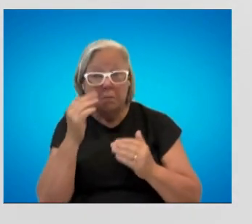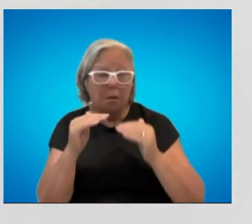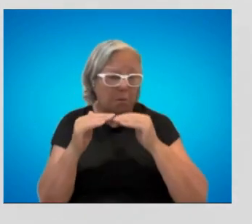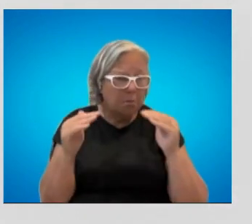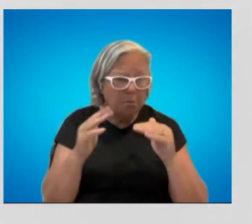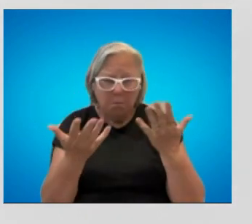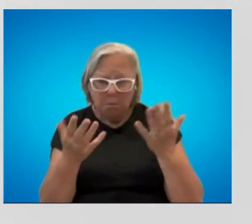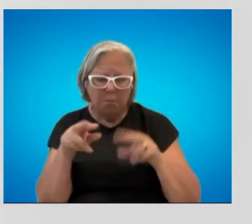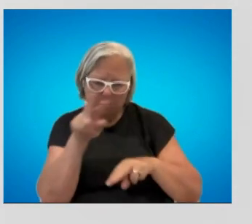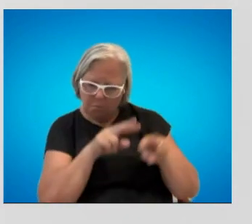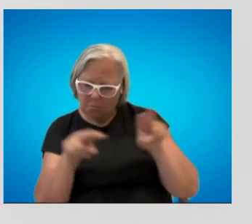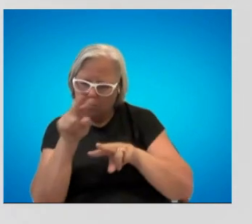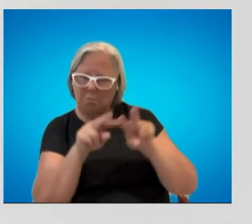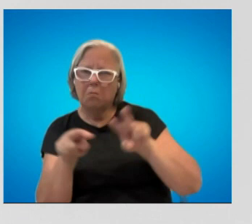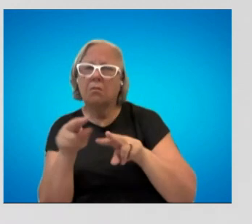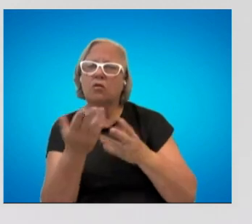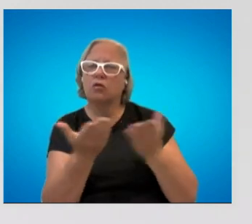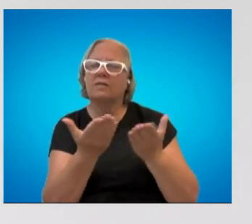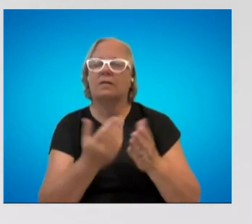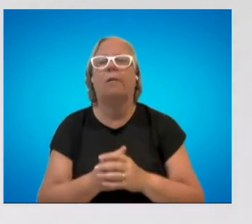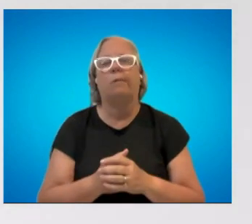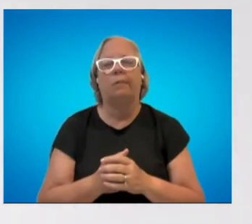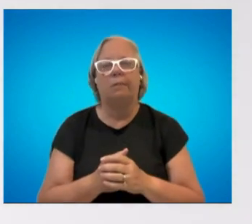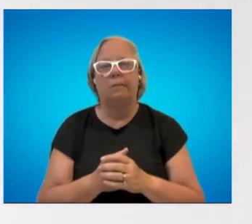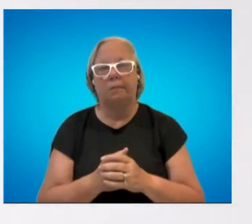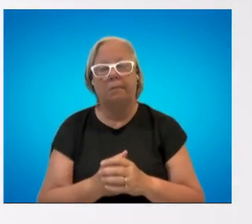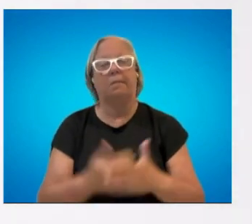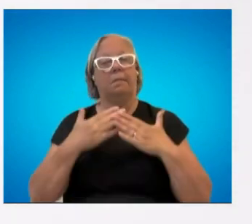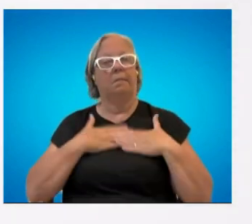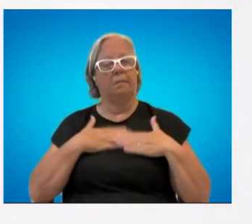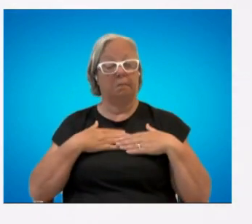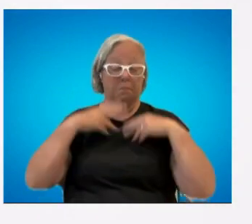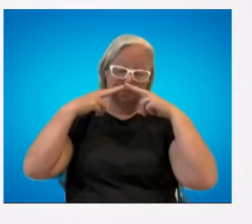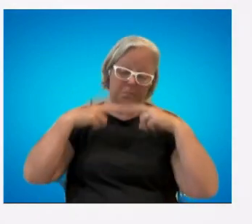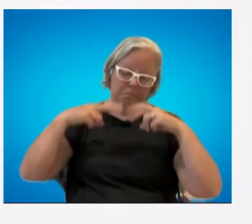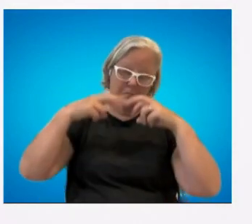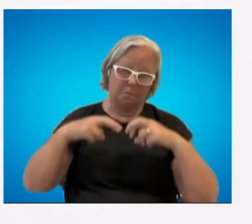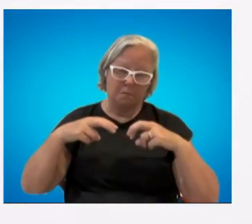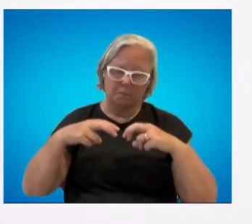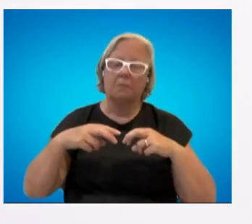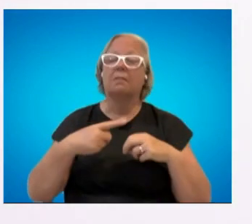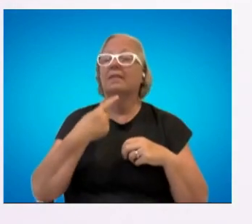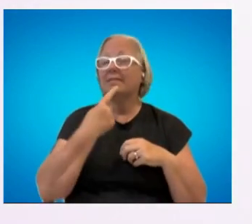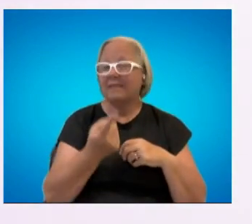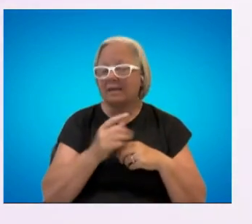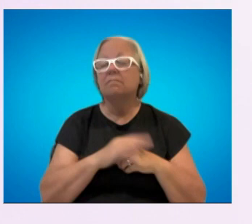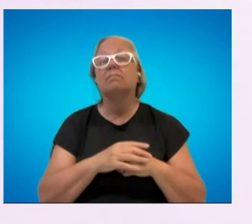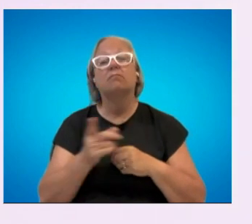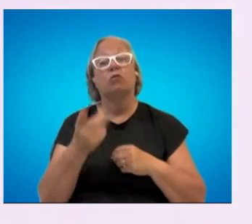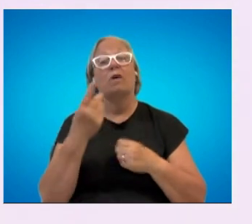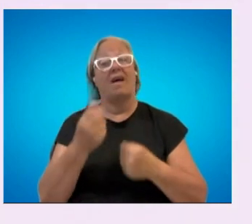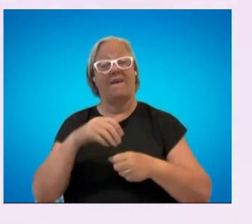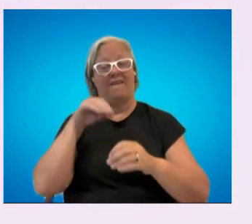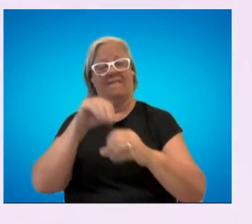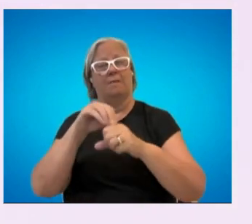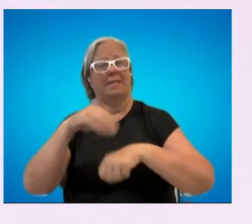So our analysis shows that investments in formal care services increase probability of gender